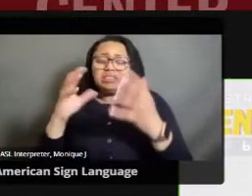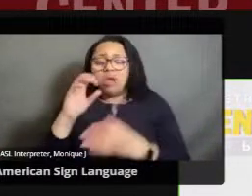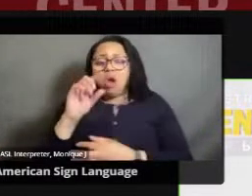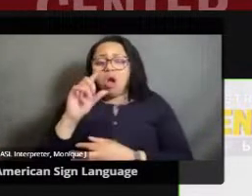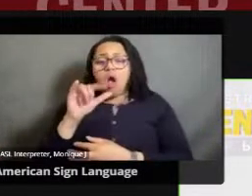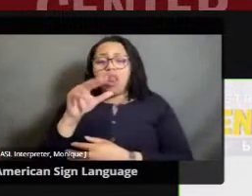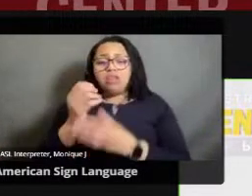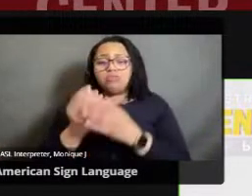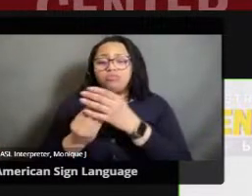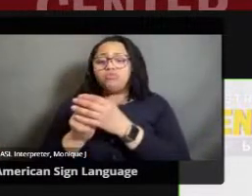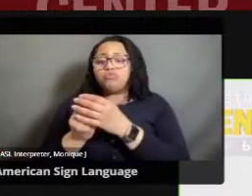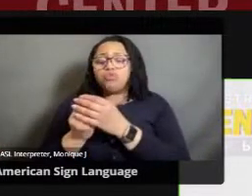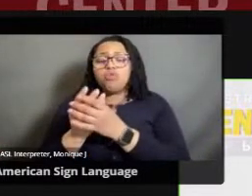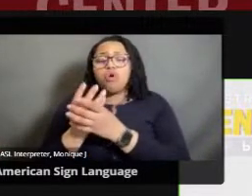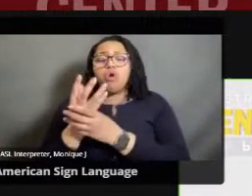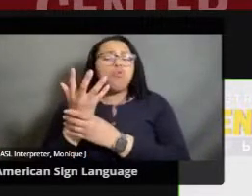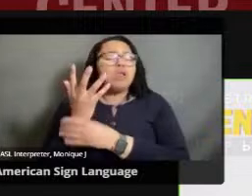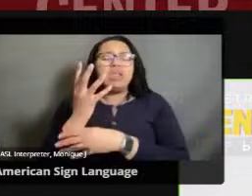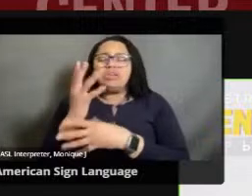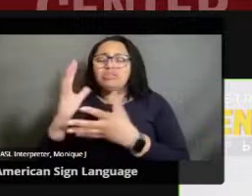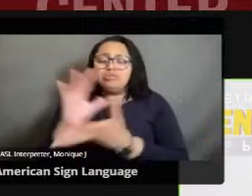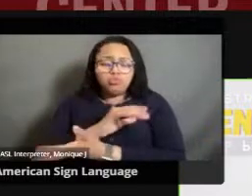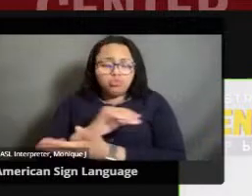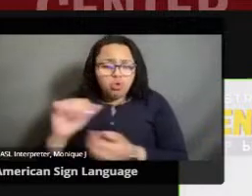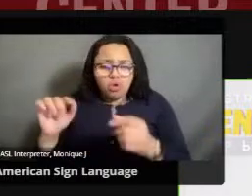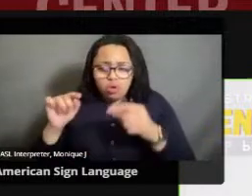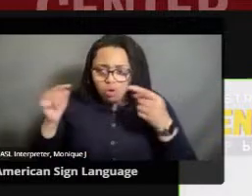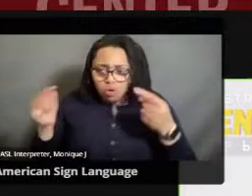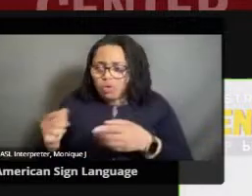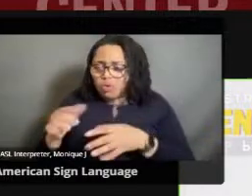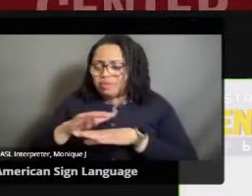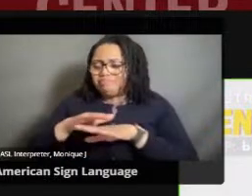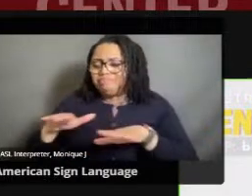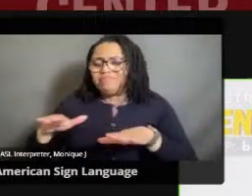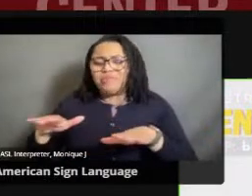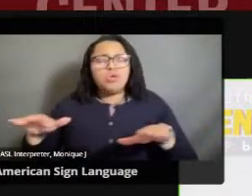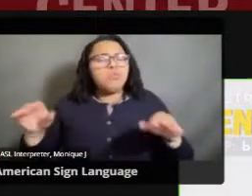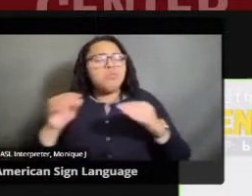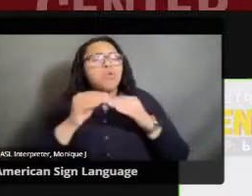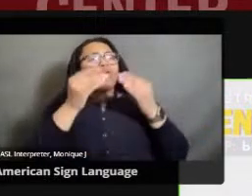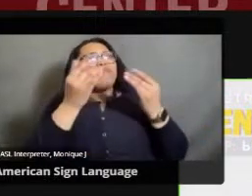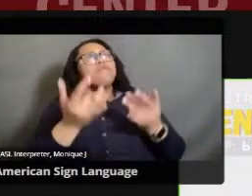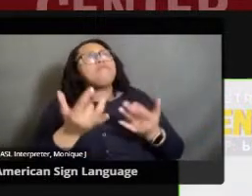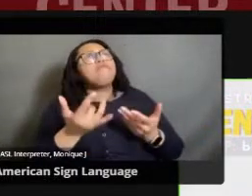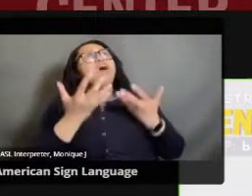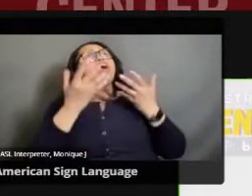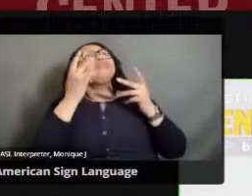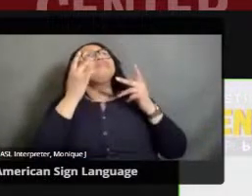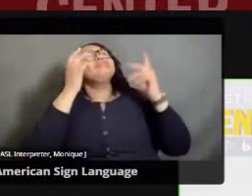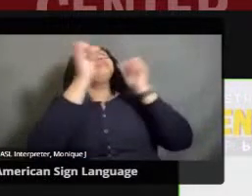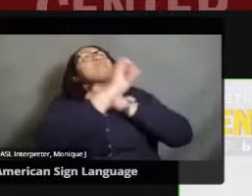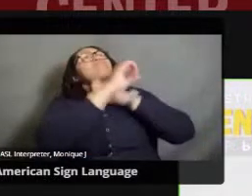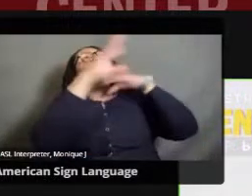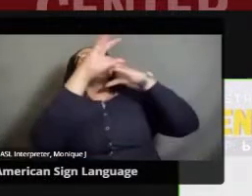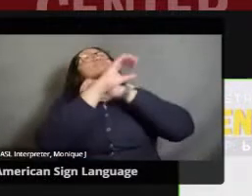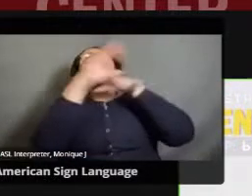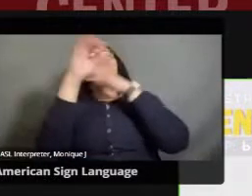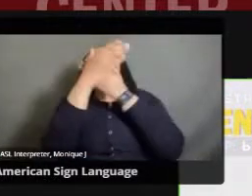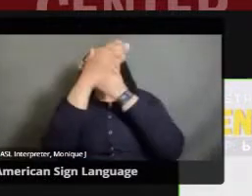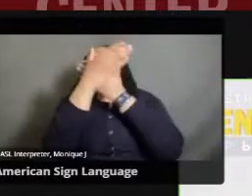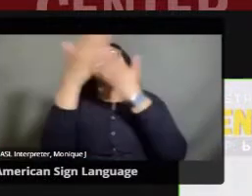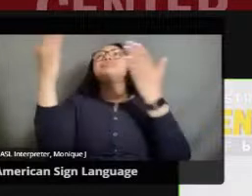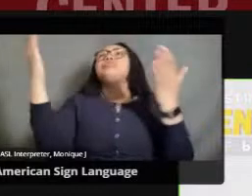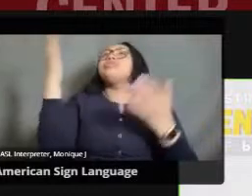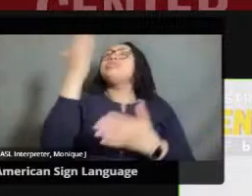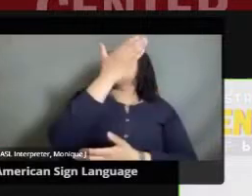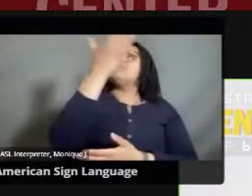No more fire in the sky. Our hearts have no